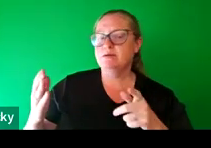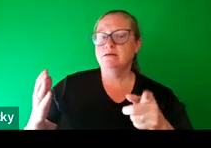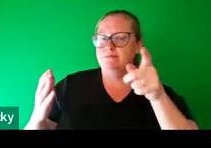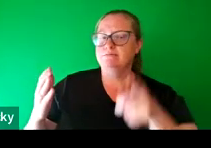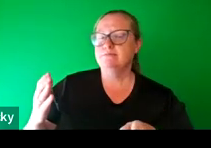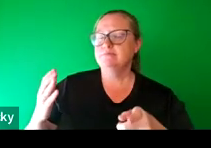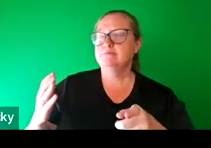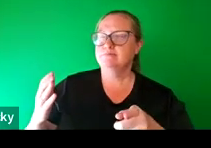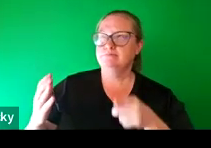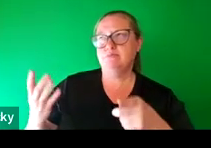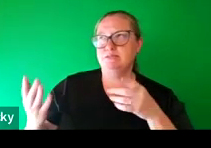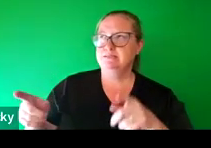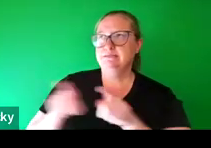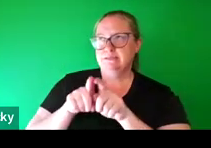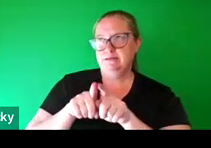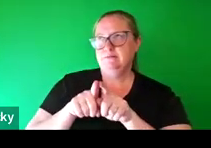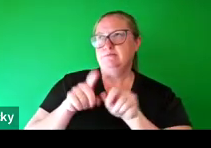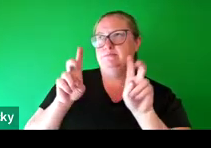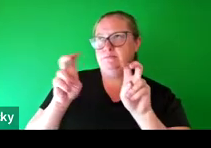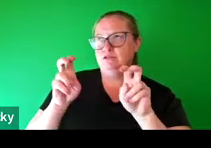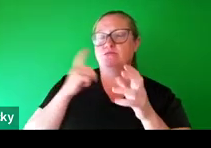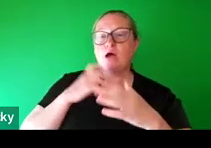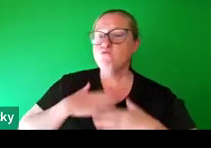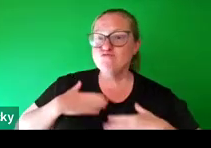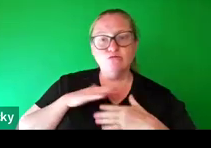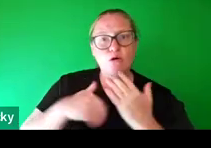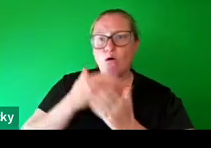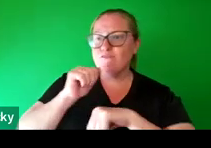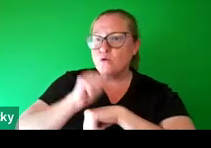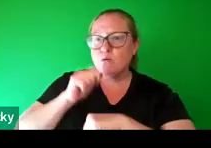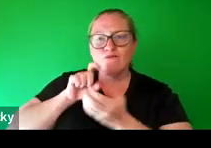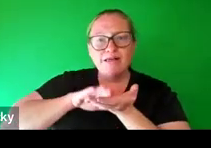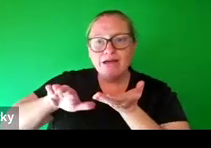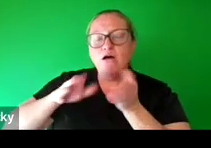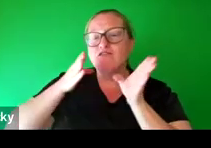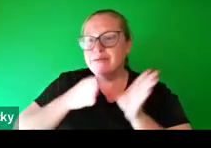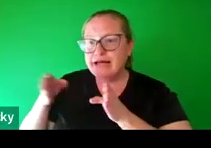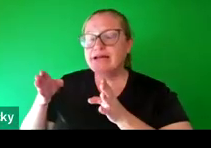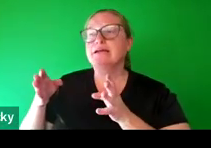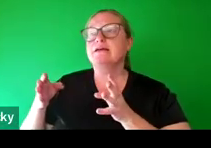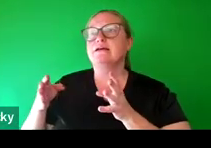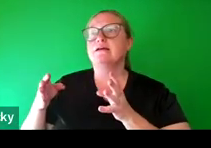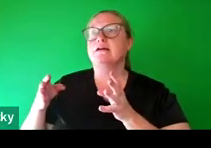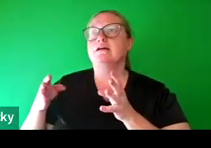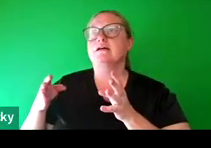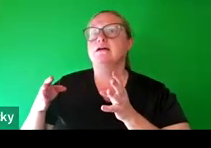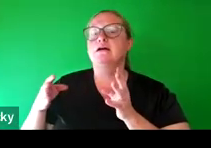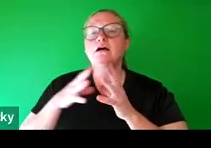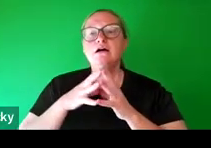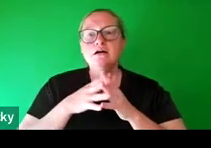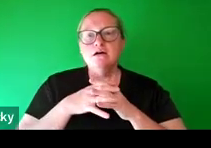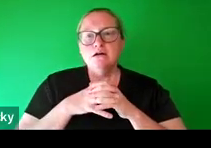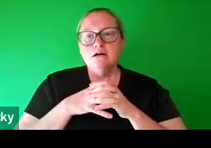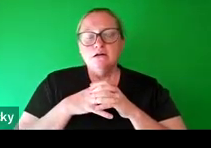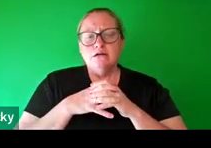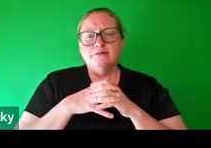the same bucket, because I appreciate all the work we're doing around layoff planning. To me, and maybe